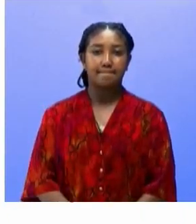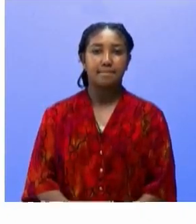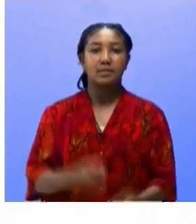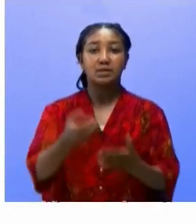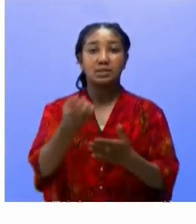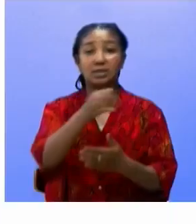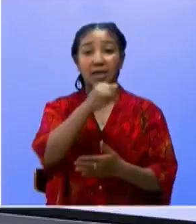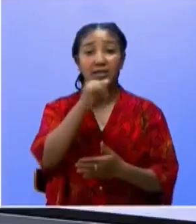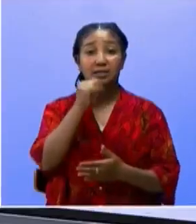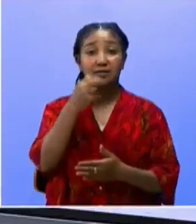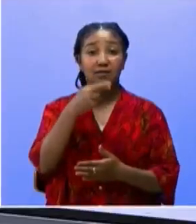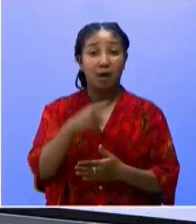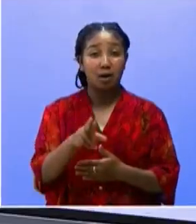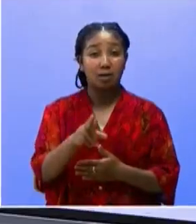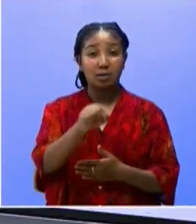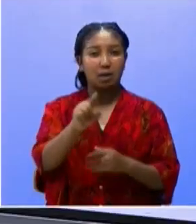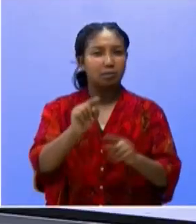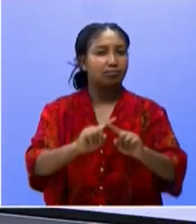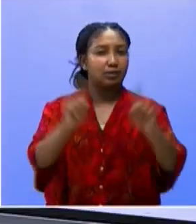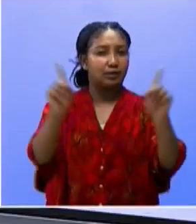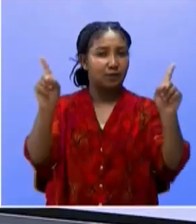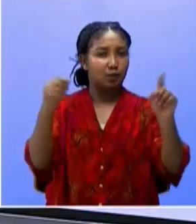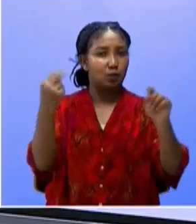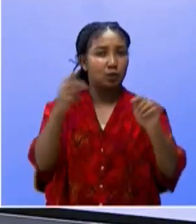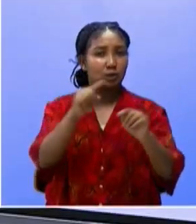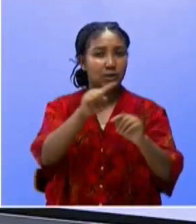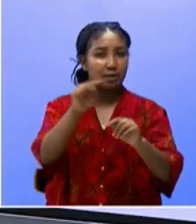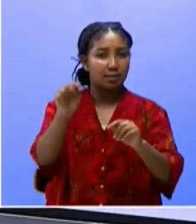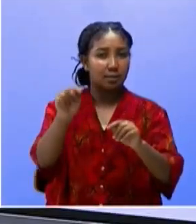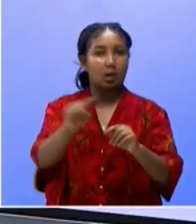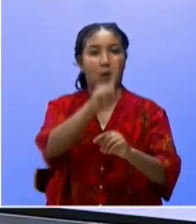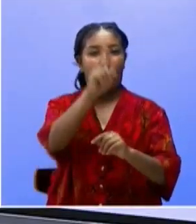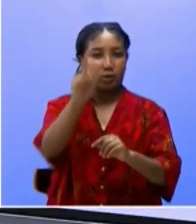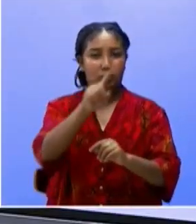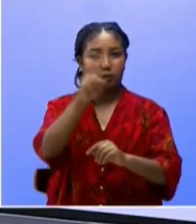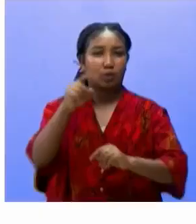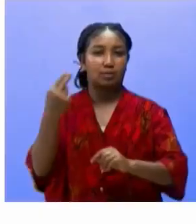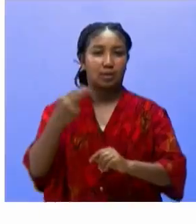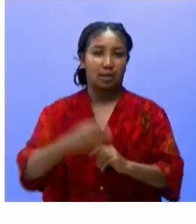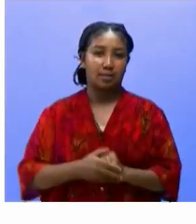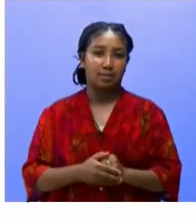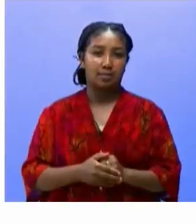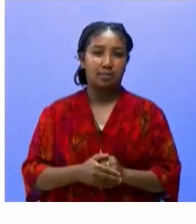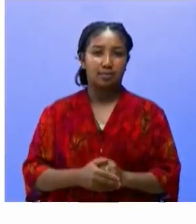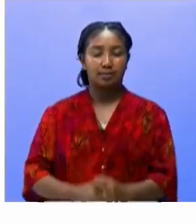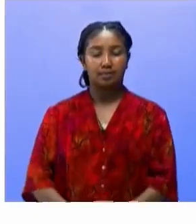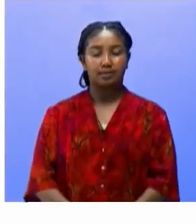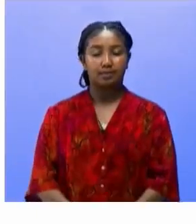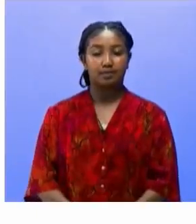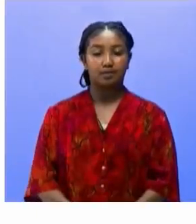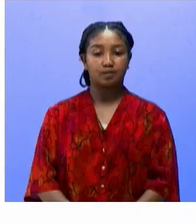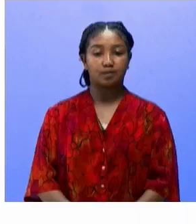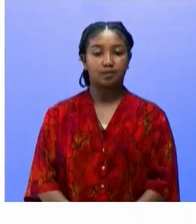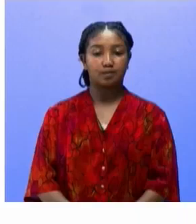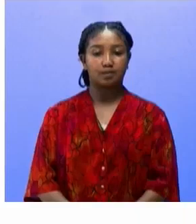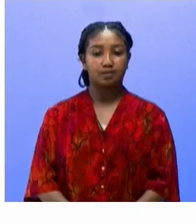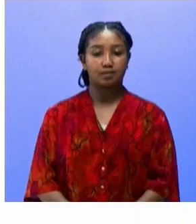These adjectives, actually, they are different. We use them in a question. Use them